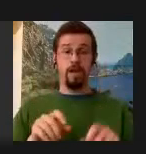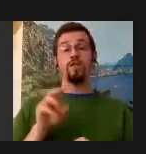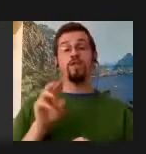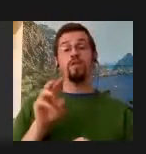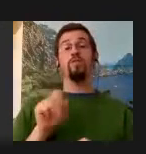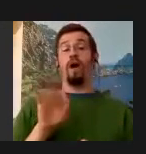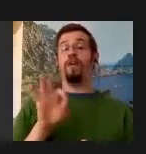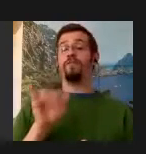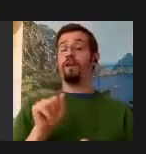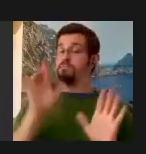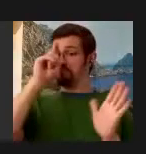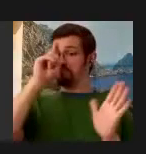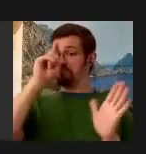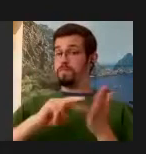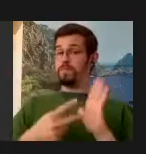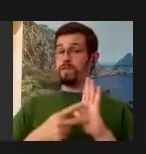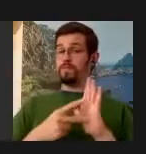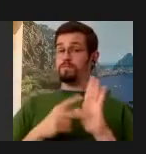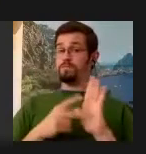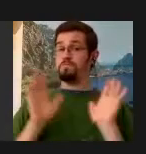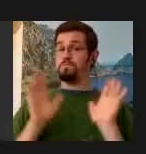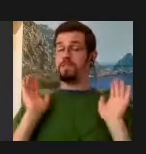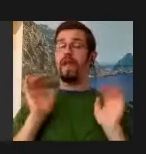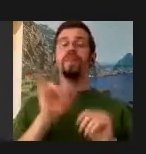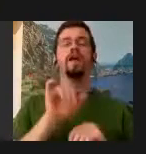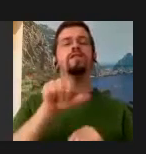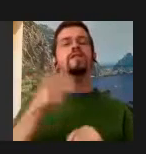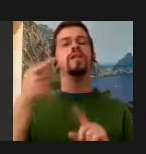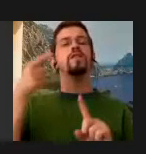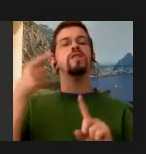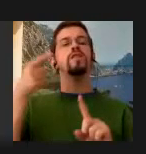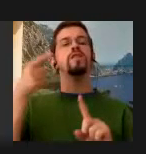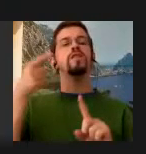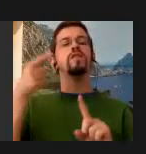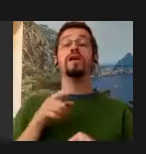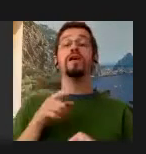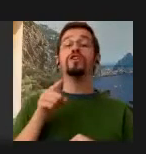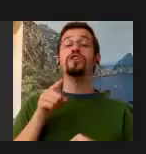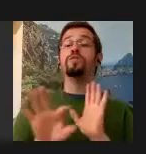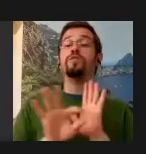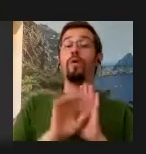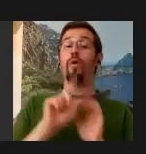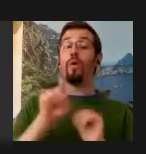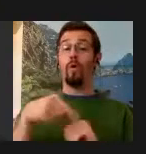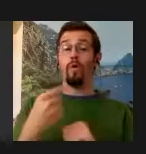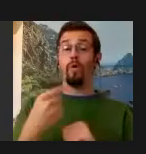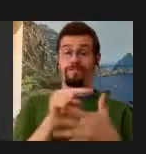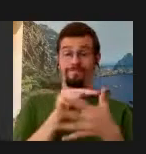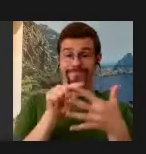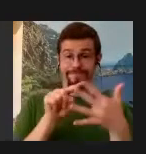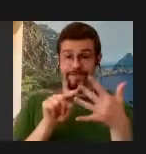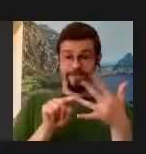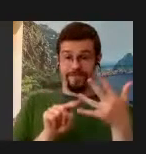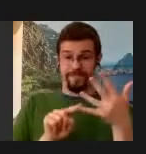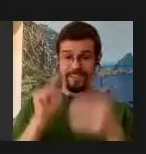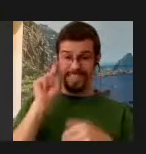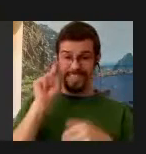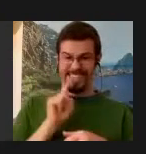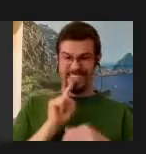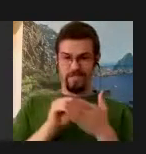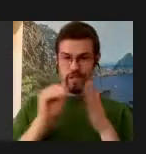on purpose. And she added another point, because she chose only five deaf children to take these